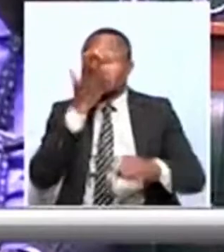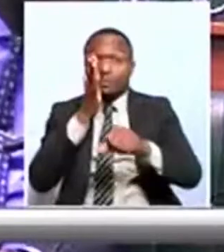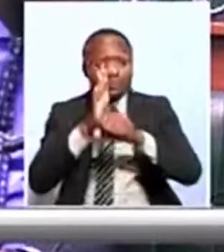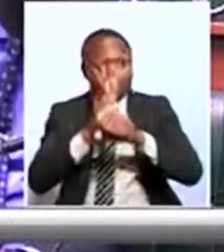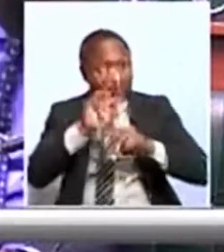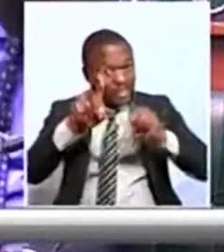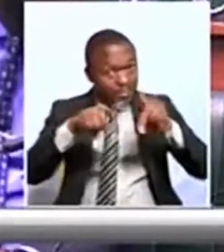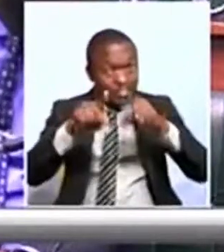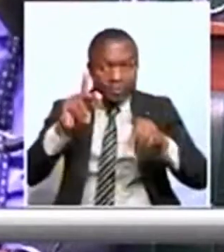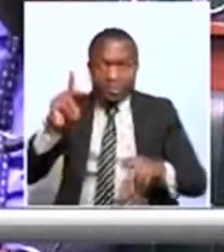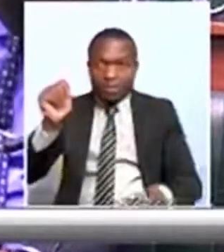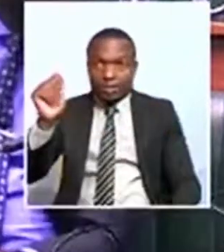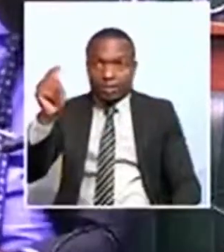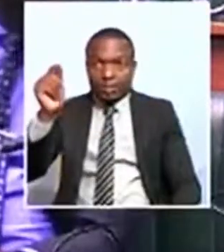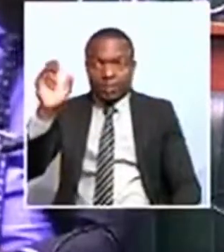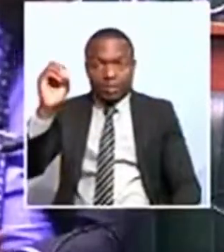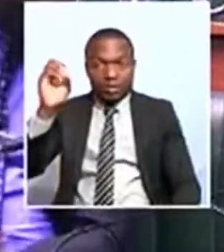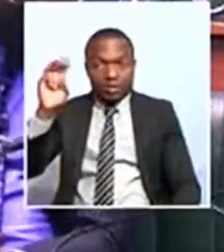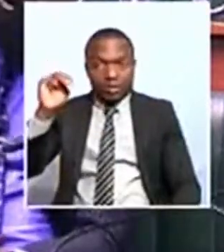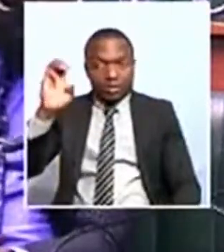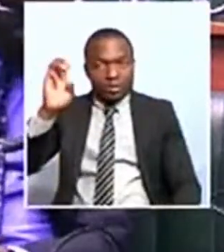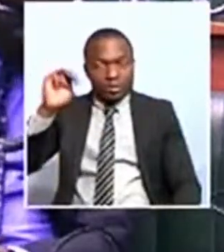Katokamema. Now, my question is,